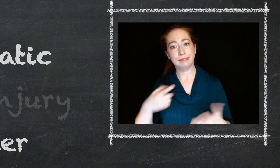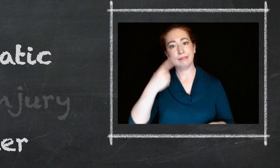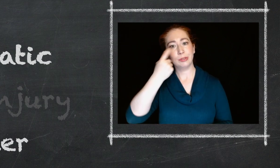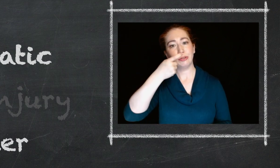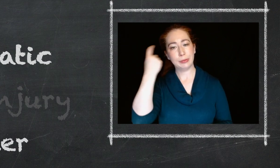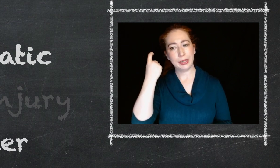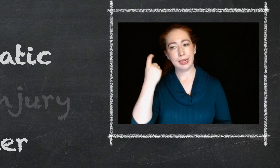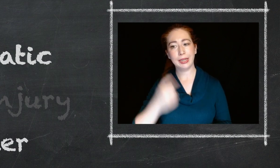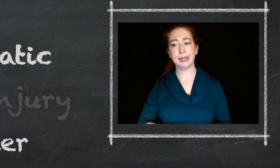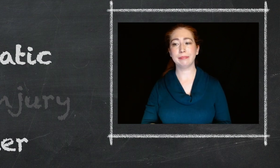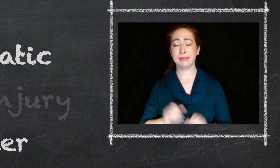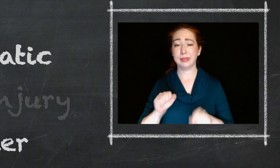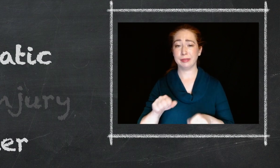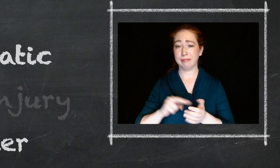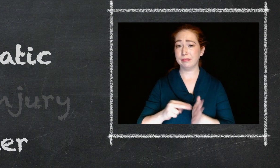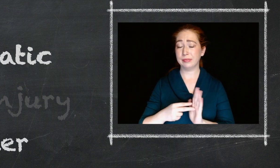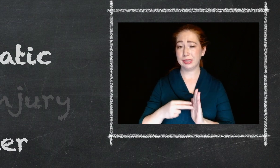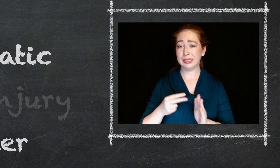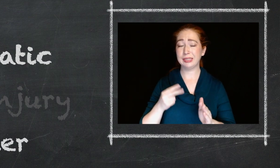stress disorder,